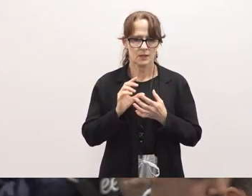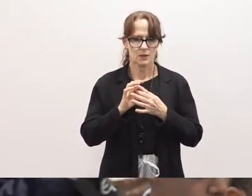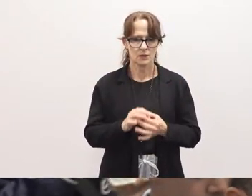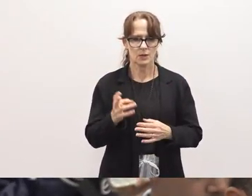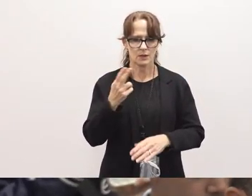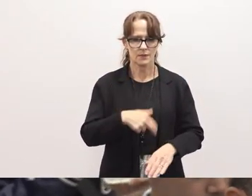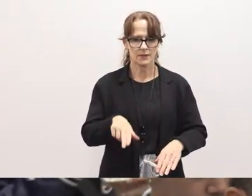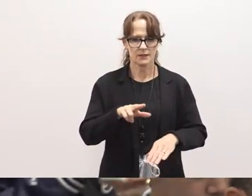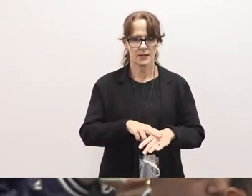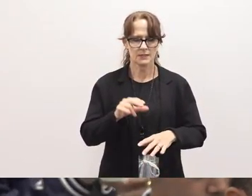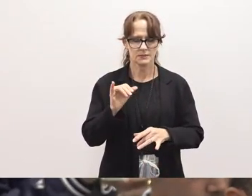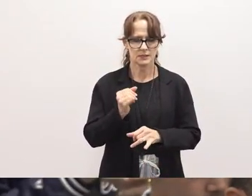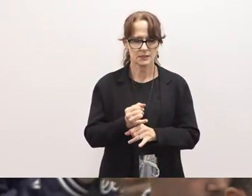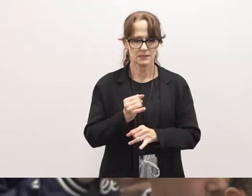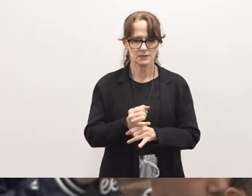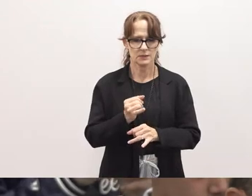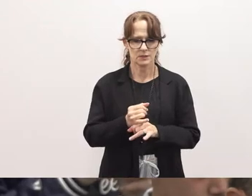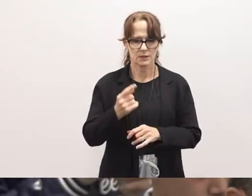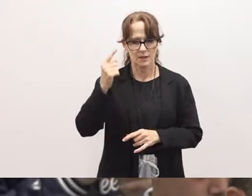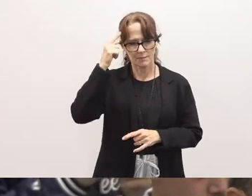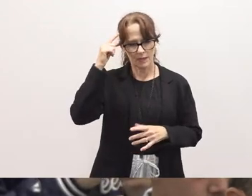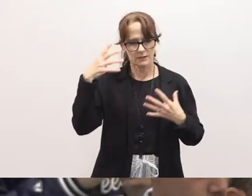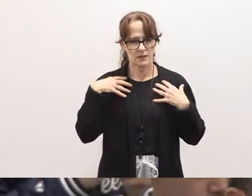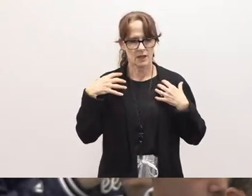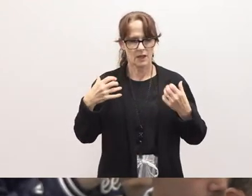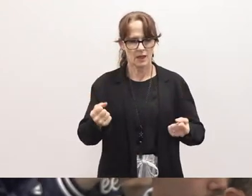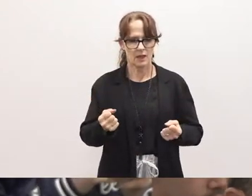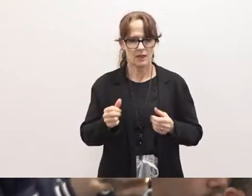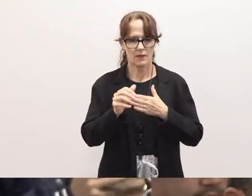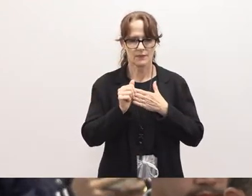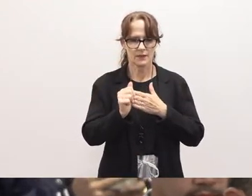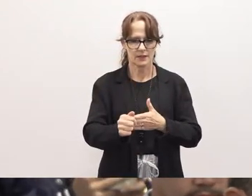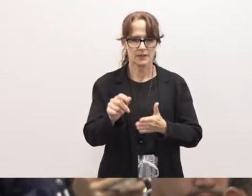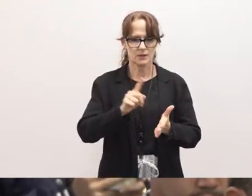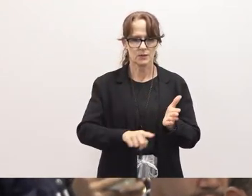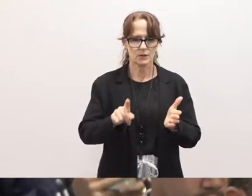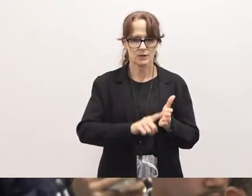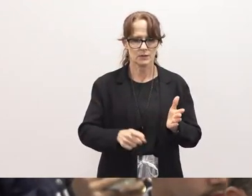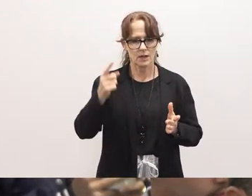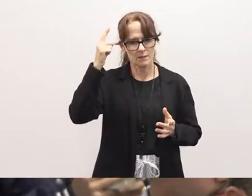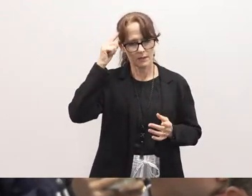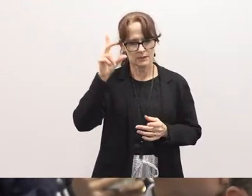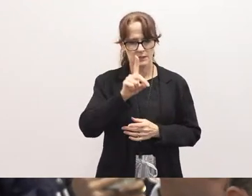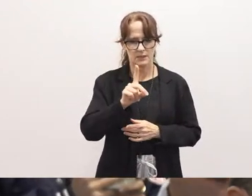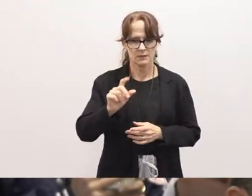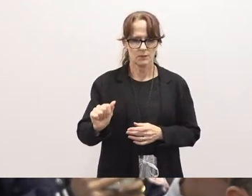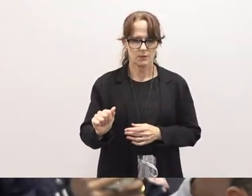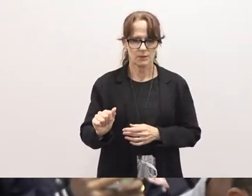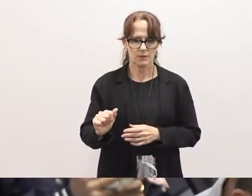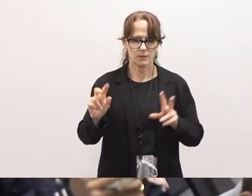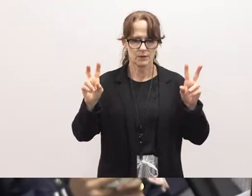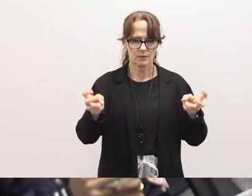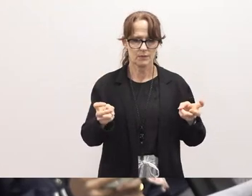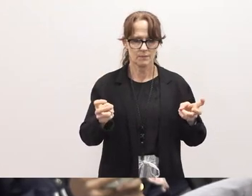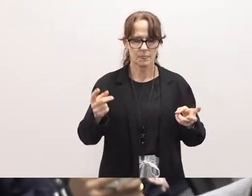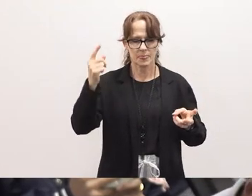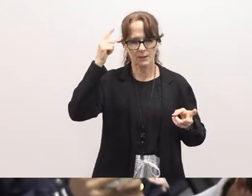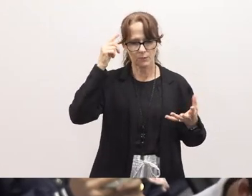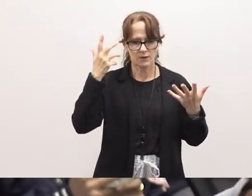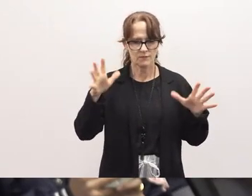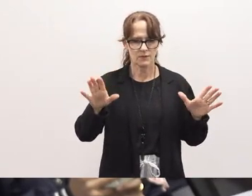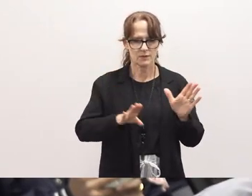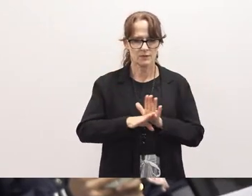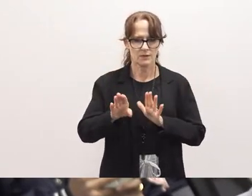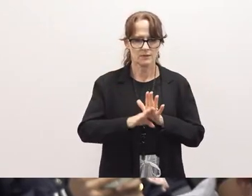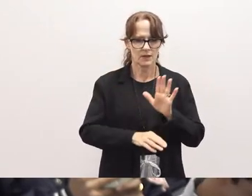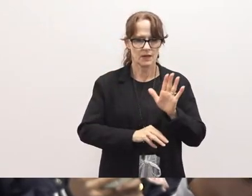the National Institute of Mental Health, the lead federal agency for research on mental disorders, and I quote, "The brain finishes